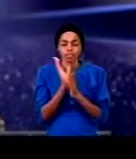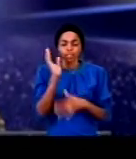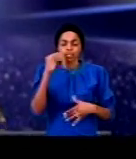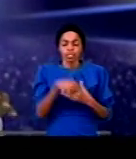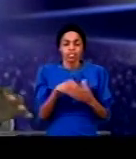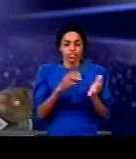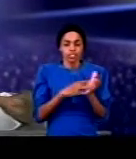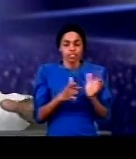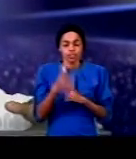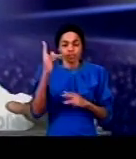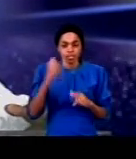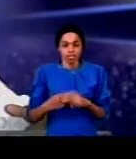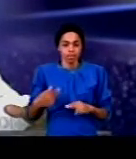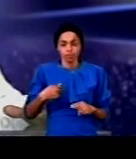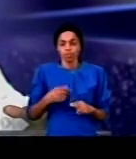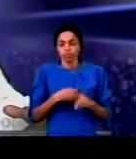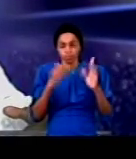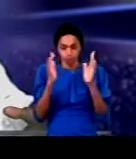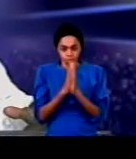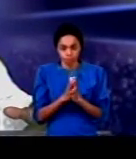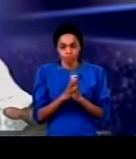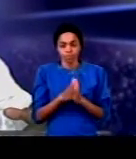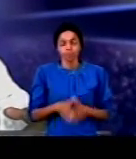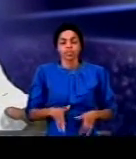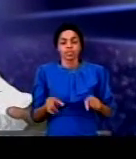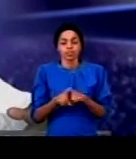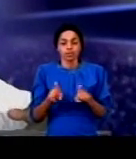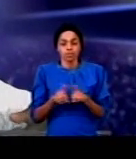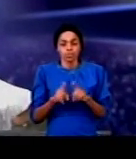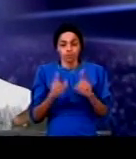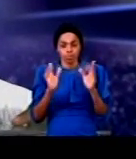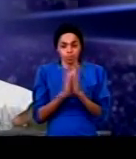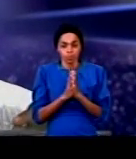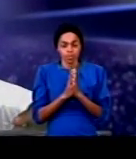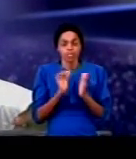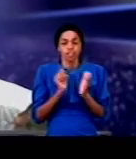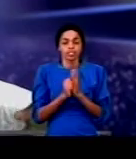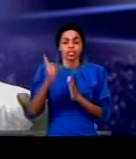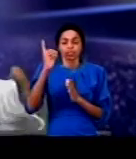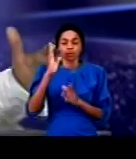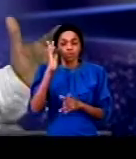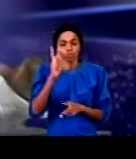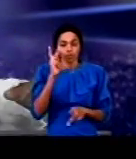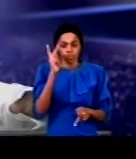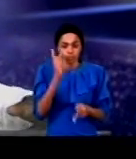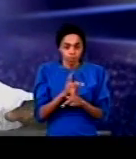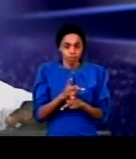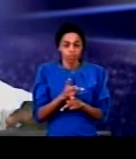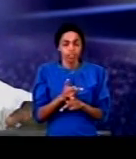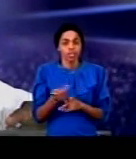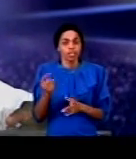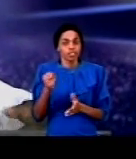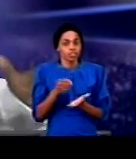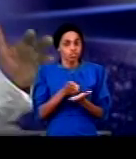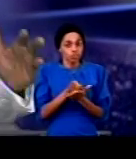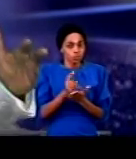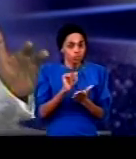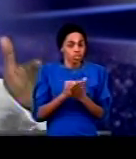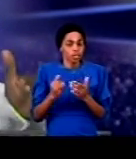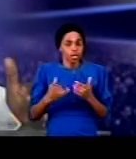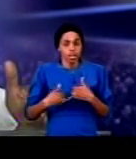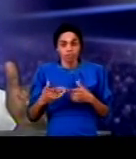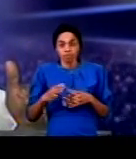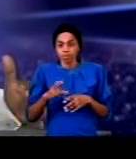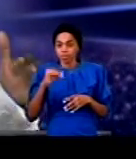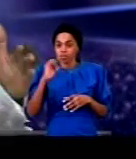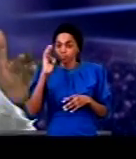been disseminated the world over. It will not just be for fun. The people hearing the word and then not changing their lives, not being